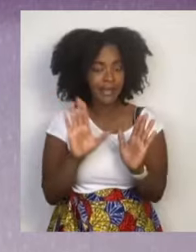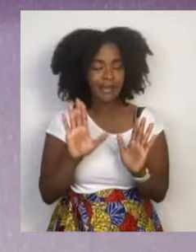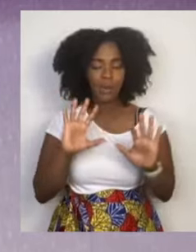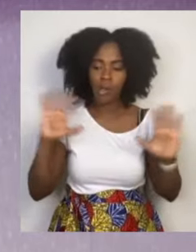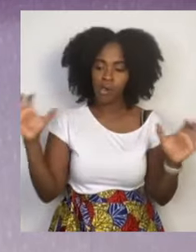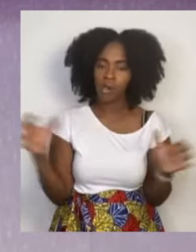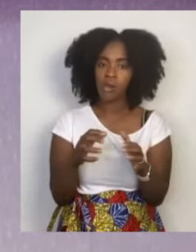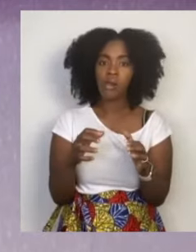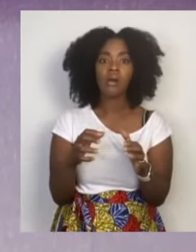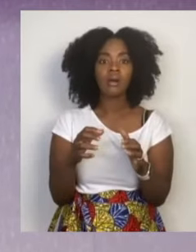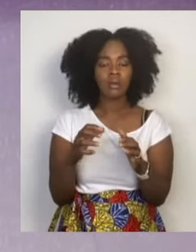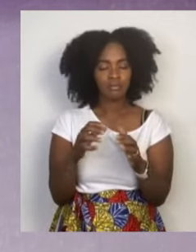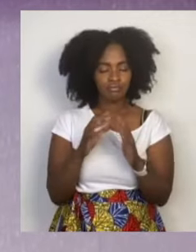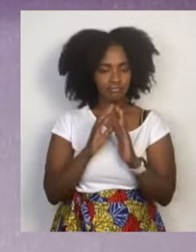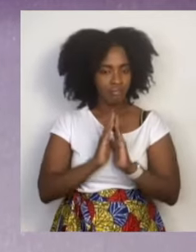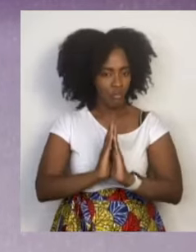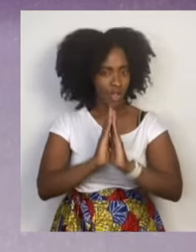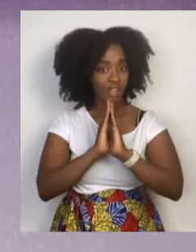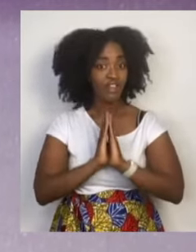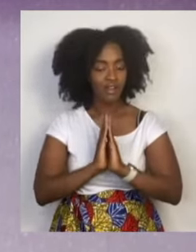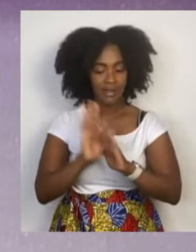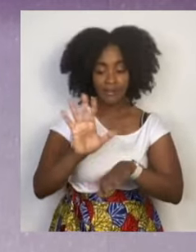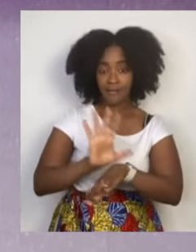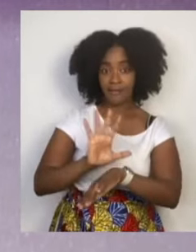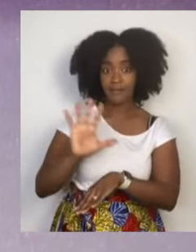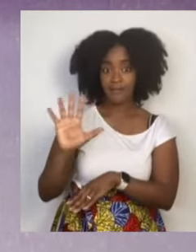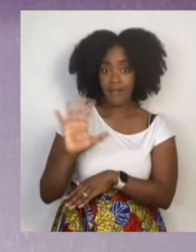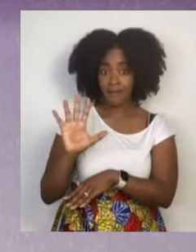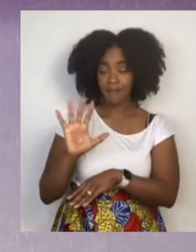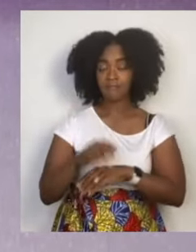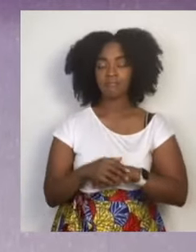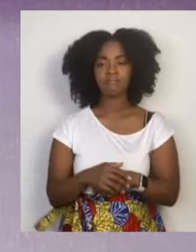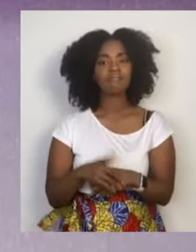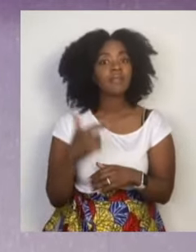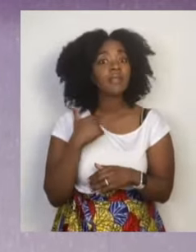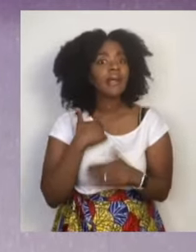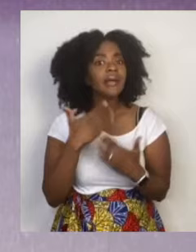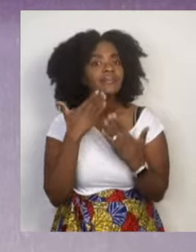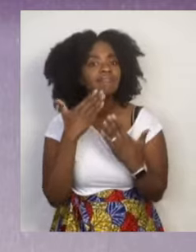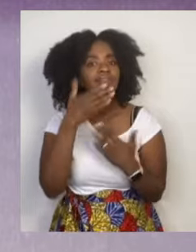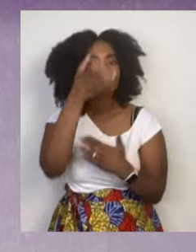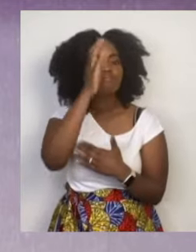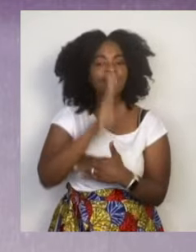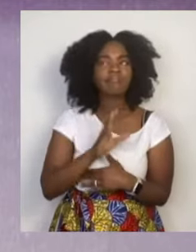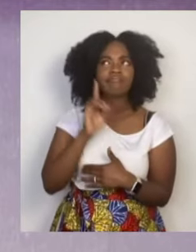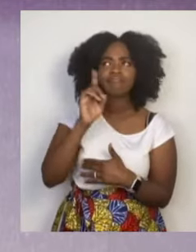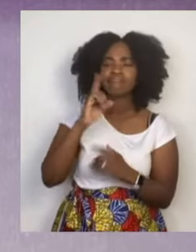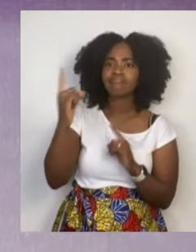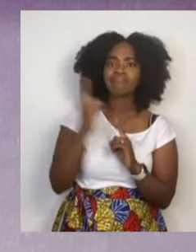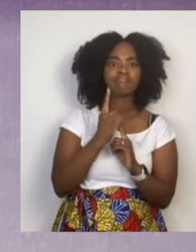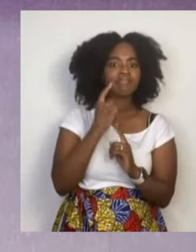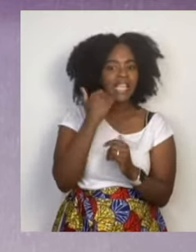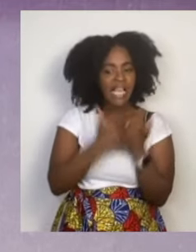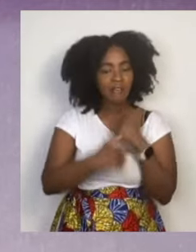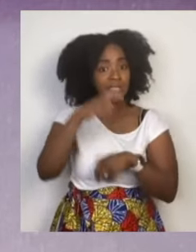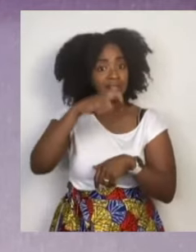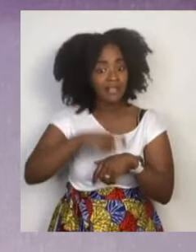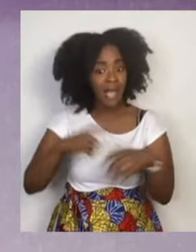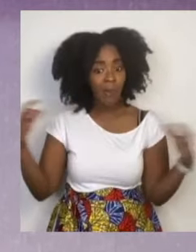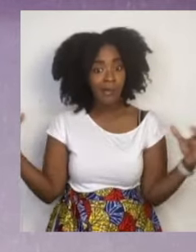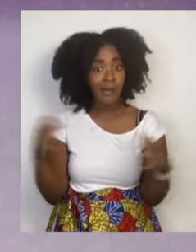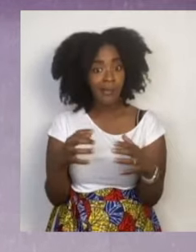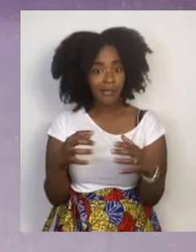prayer. And I just thank God for what he does every time we come together. I didn't get to be at the last one because I was at